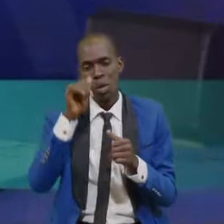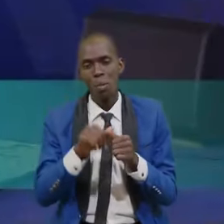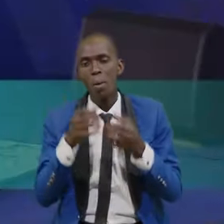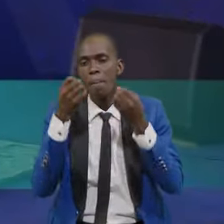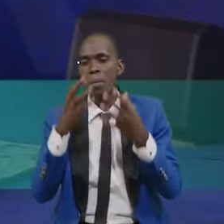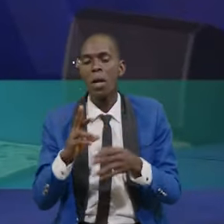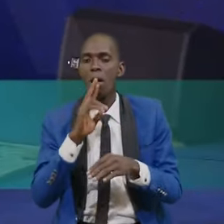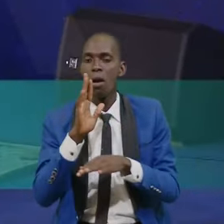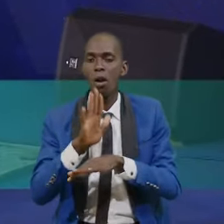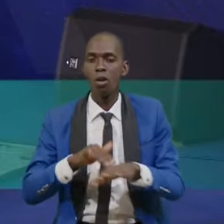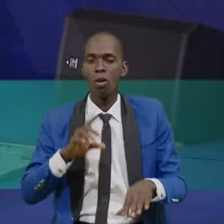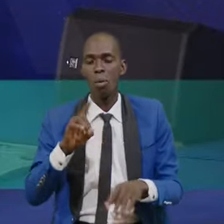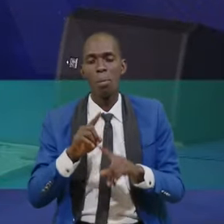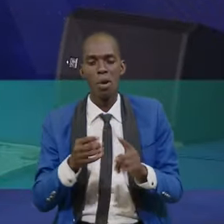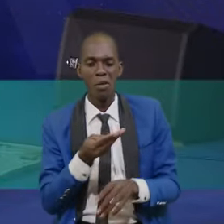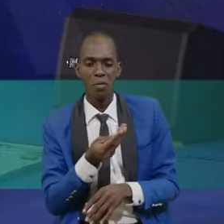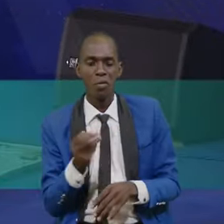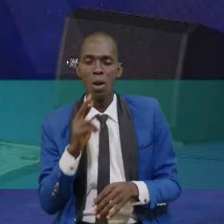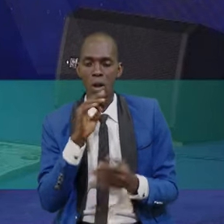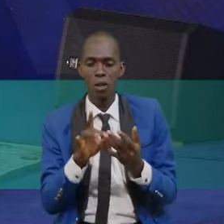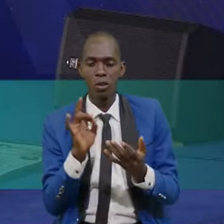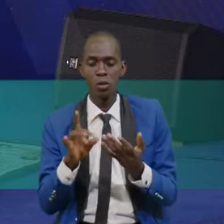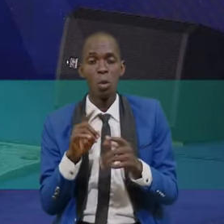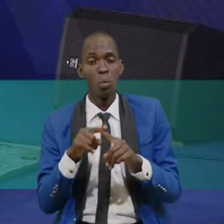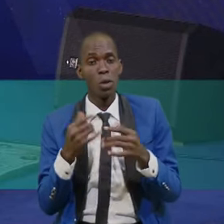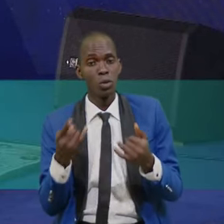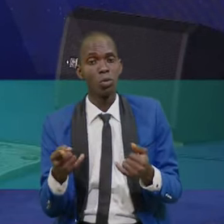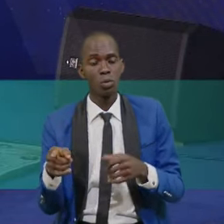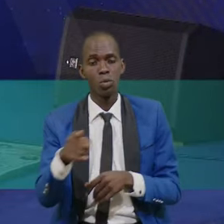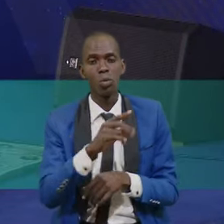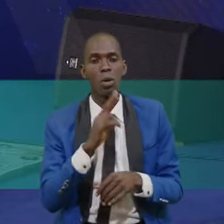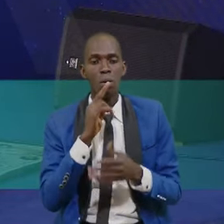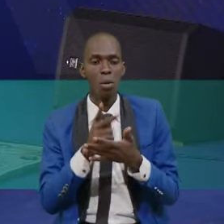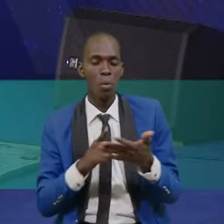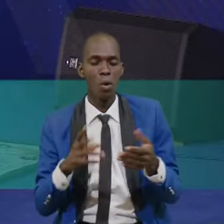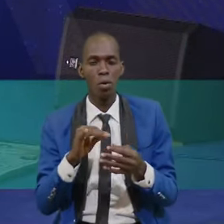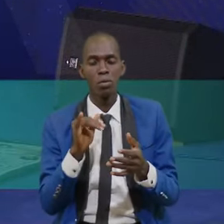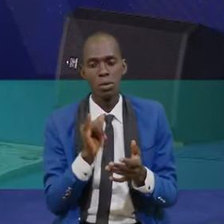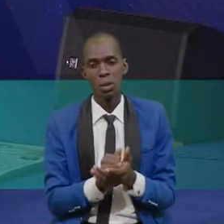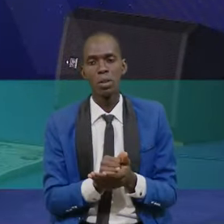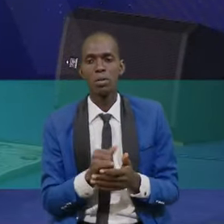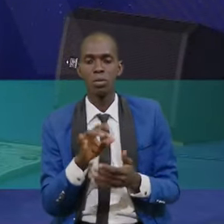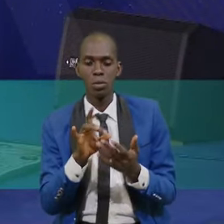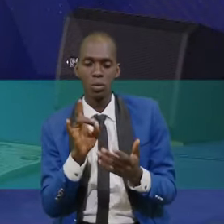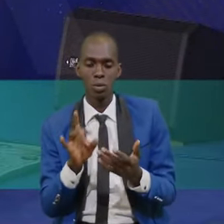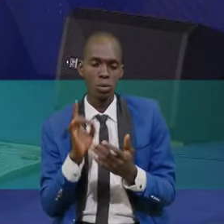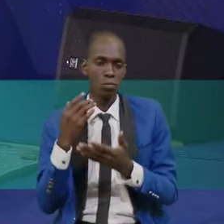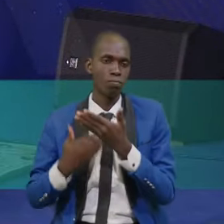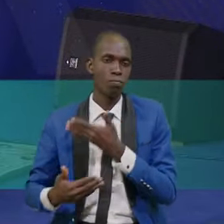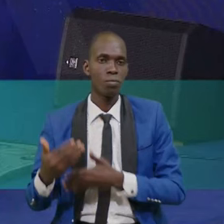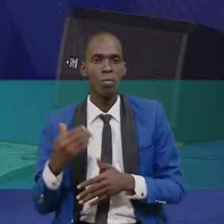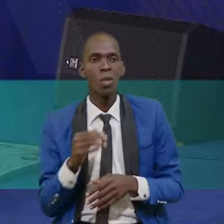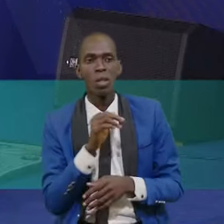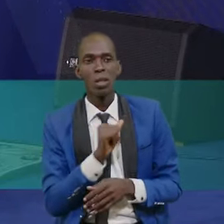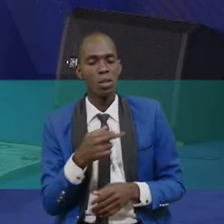chosen. Now we're part of that chosen generation, a royal priesthood, a priesthood that is